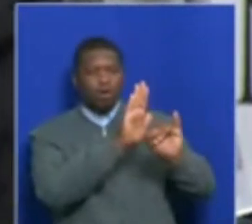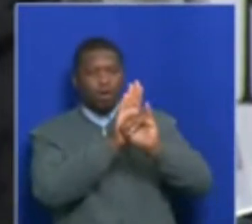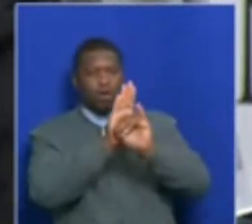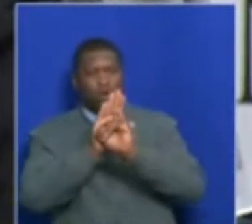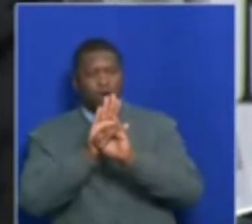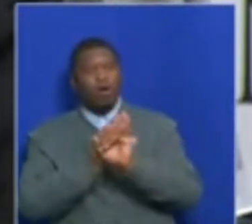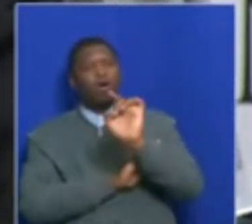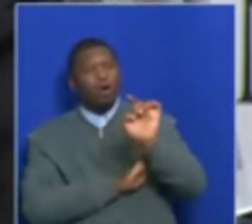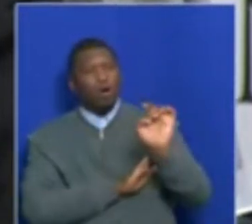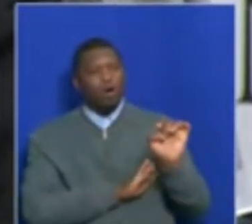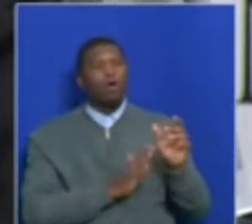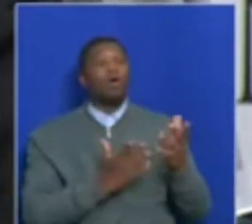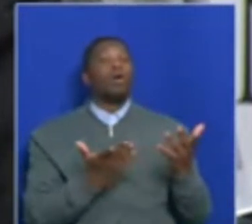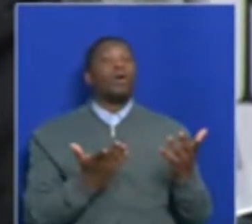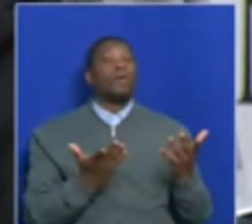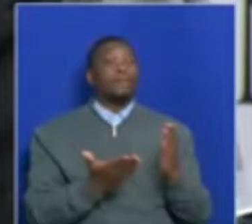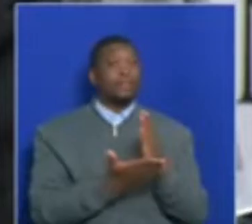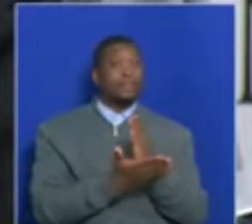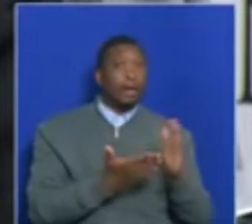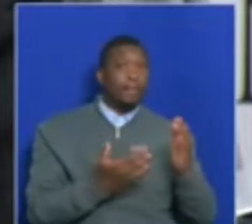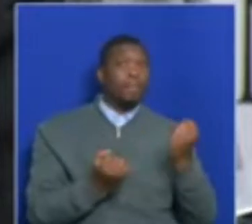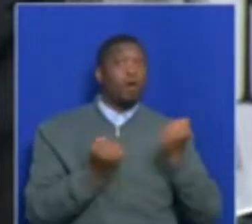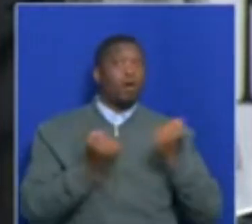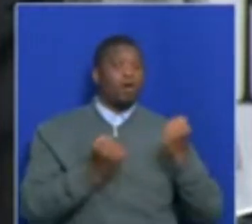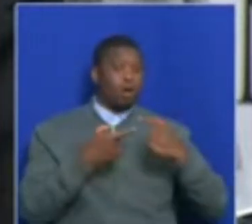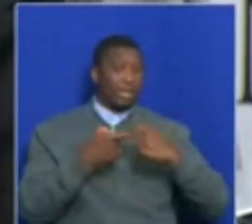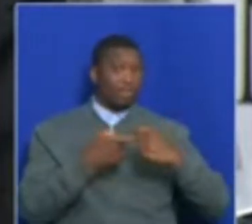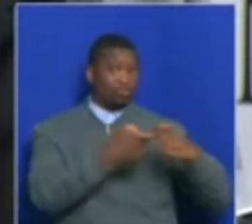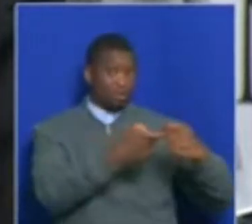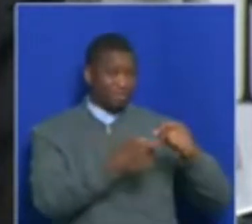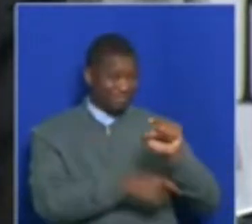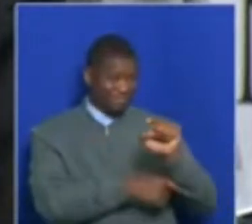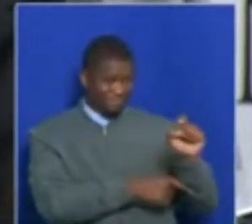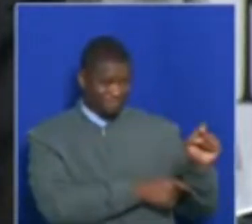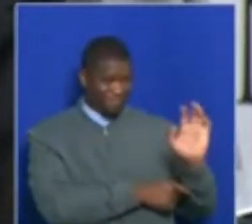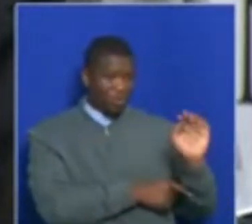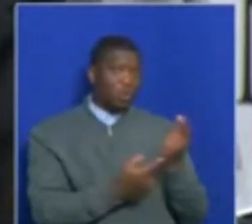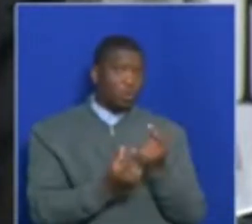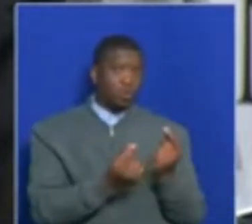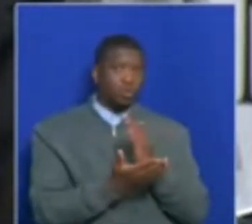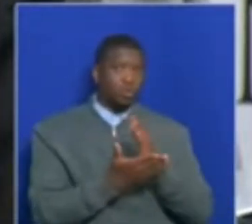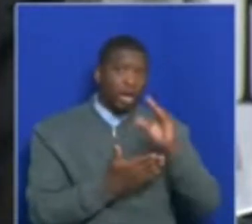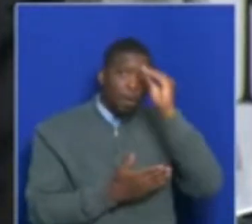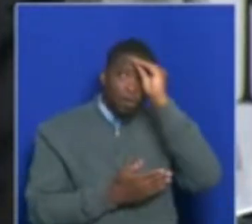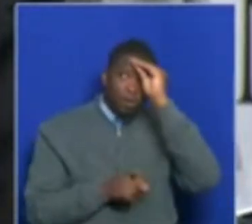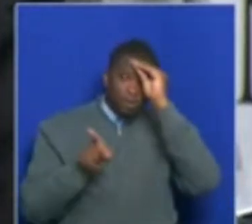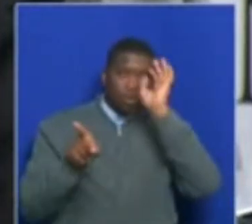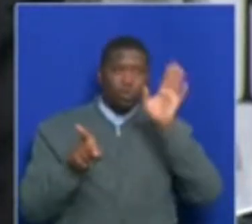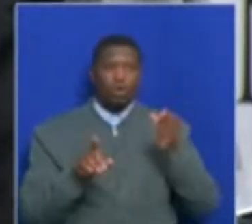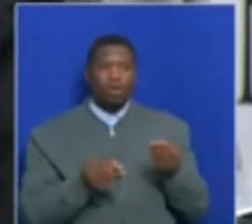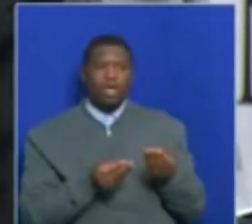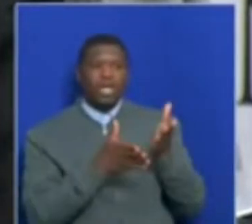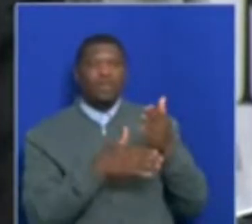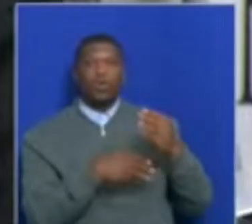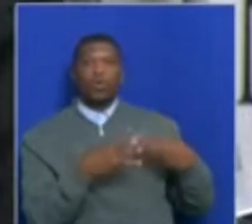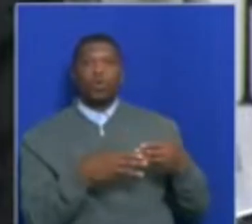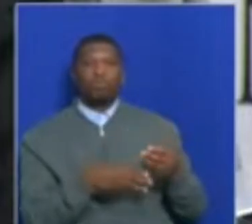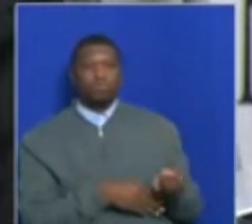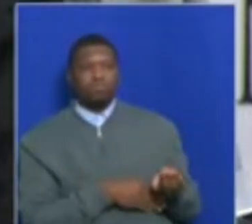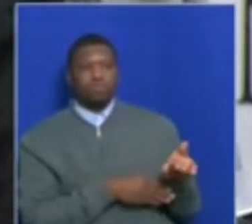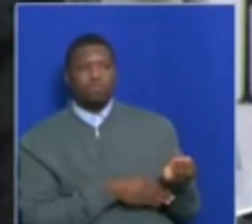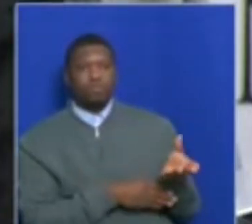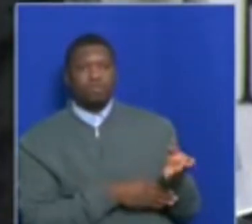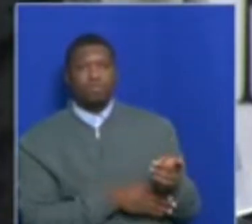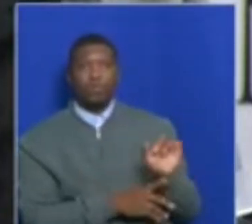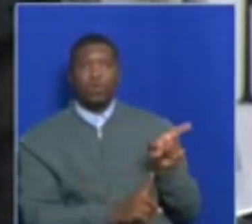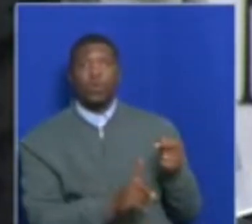who will give jobs to certain tow trucks in order to get you